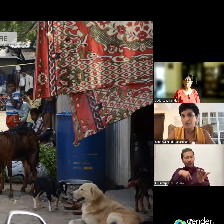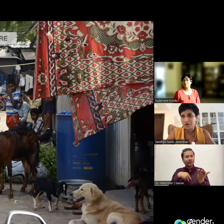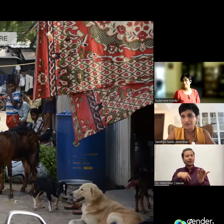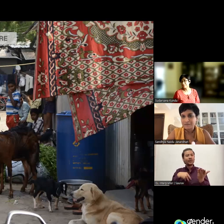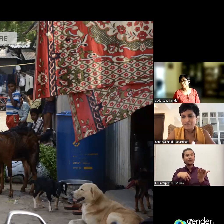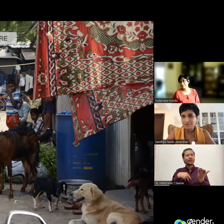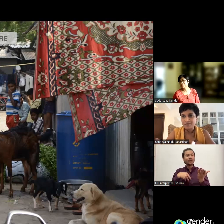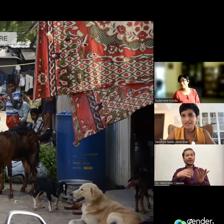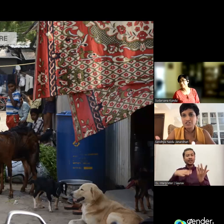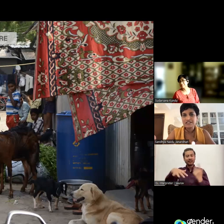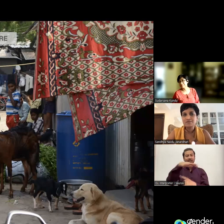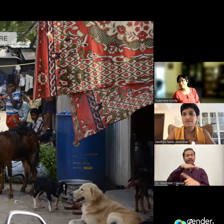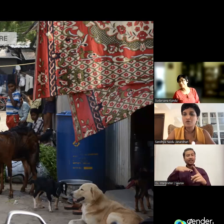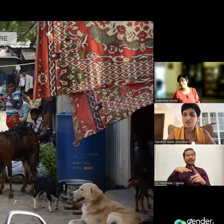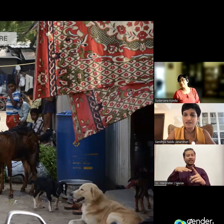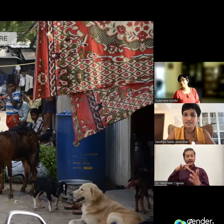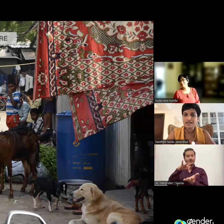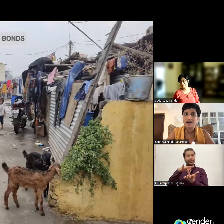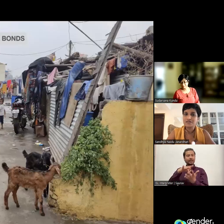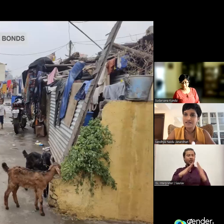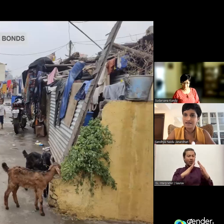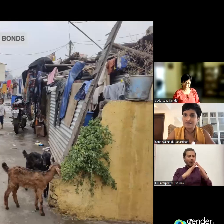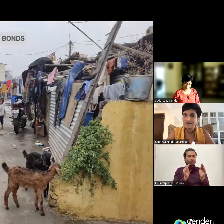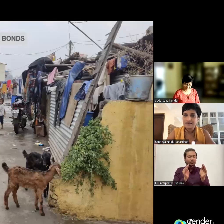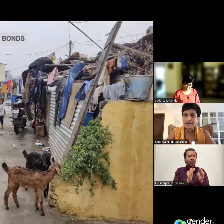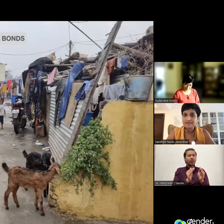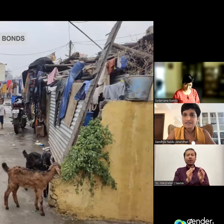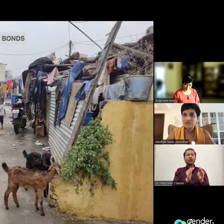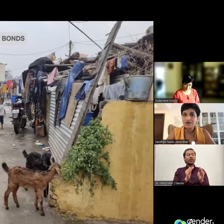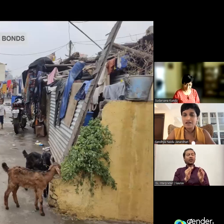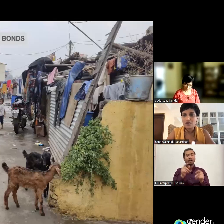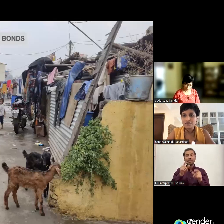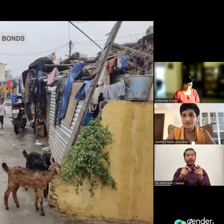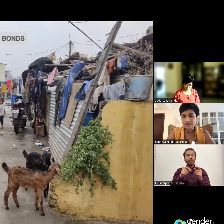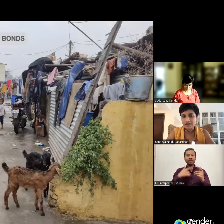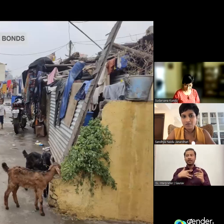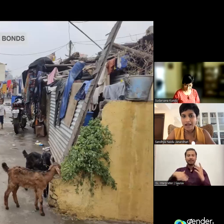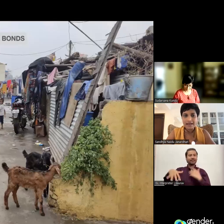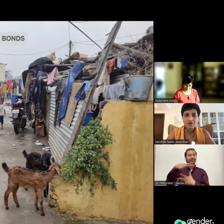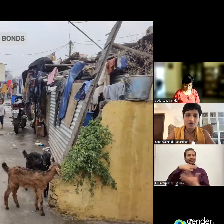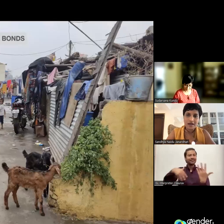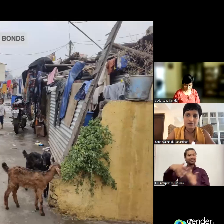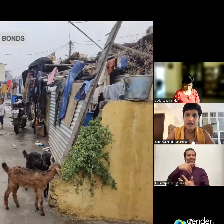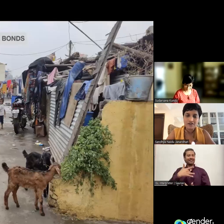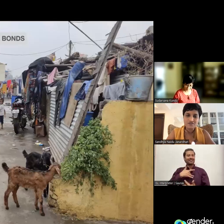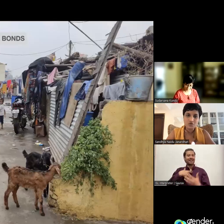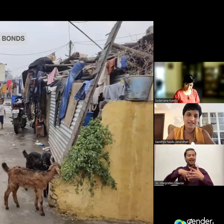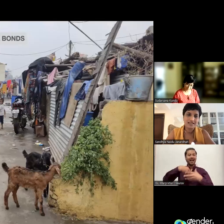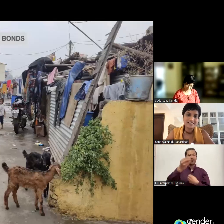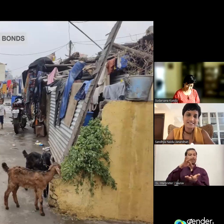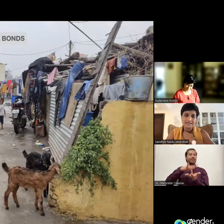so small. People actually spend most of their time outside. And, a lot of these, I only